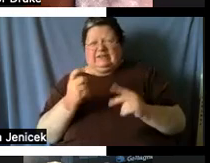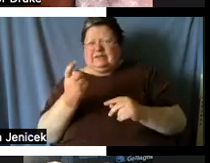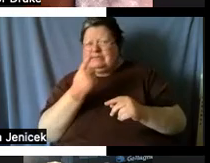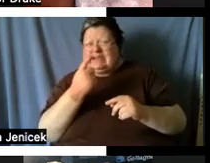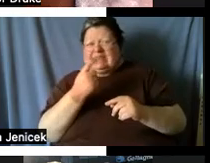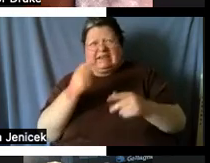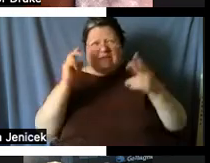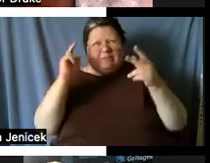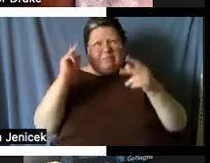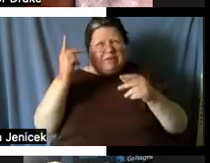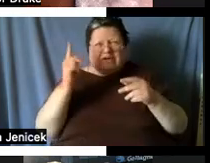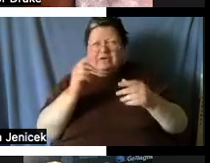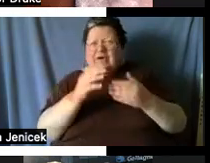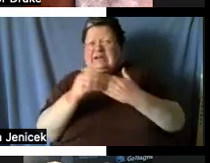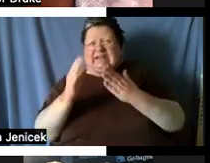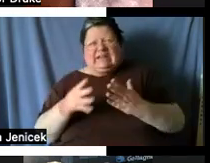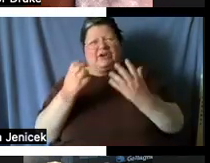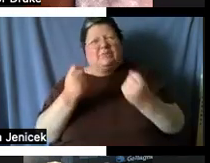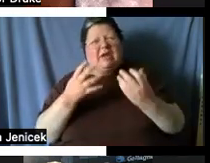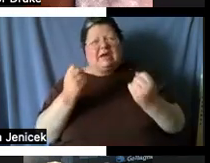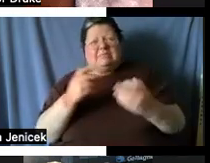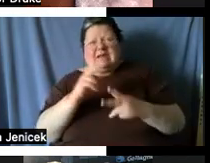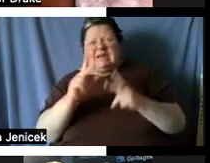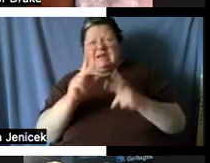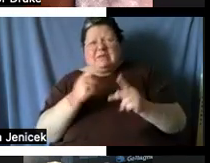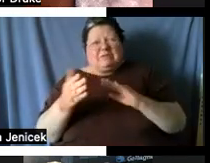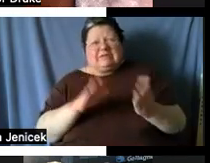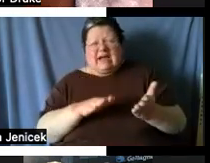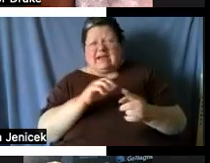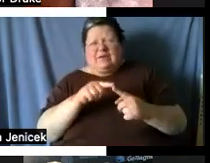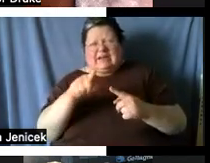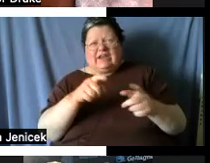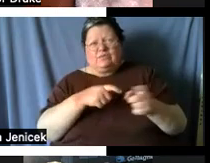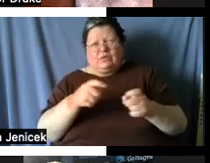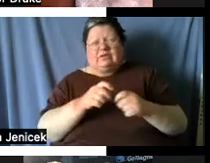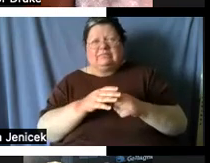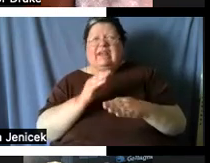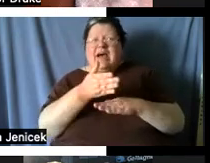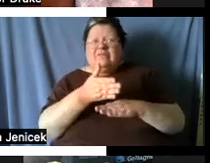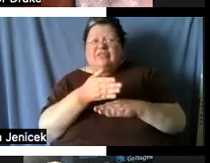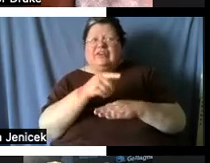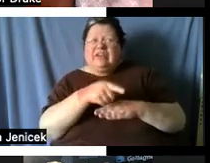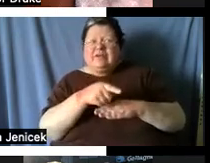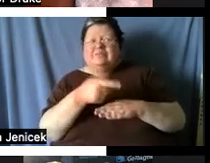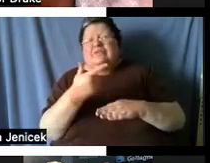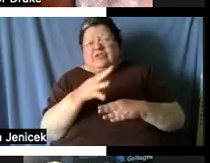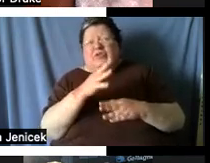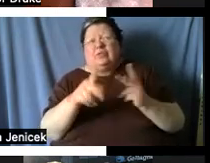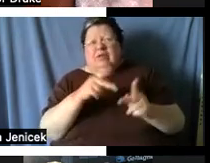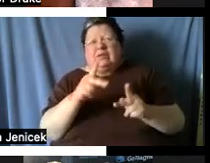leader. Lots of people dying under his rule. After him, a few people.